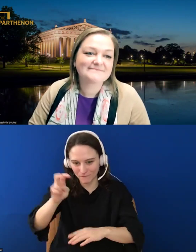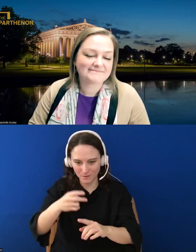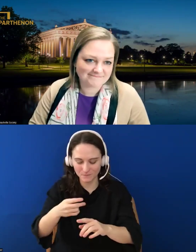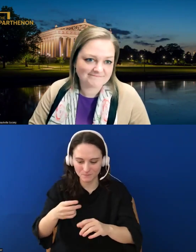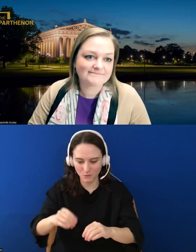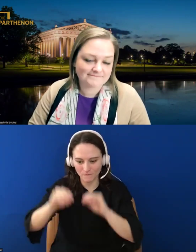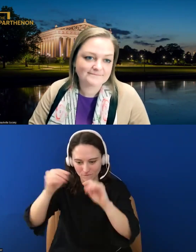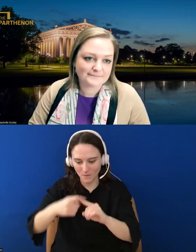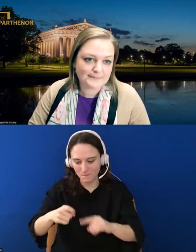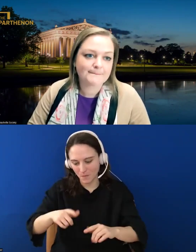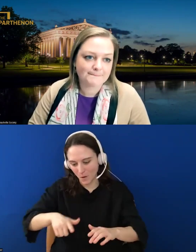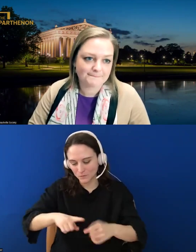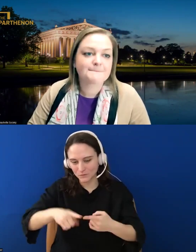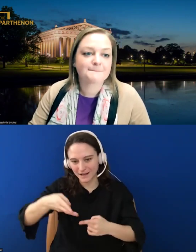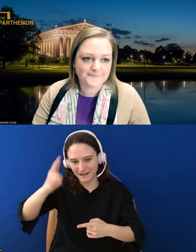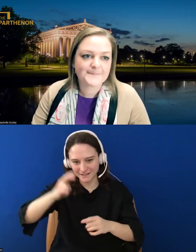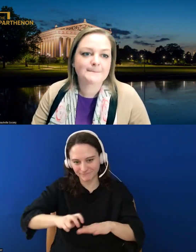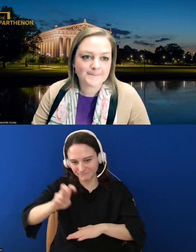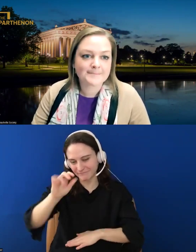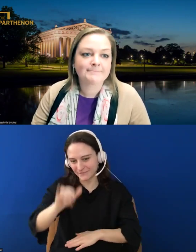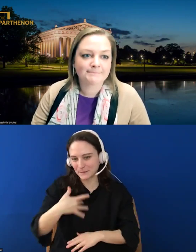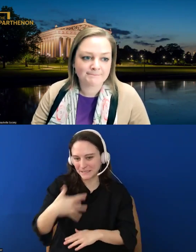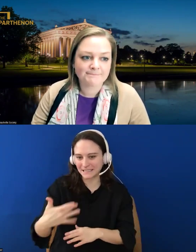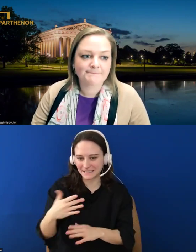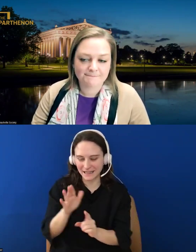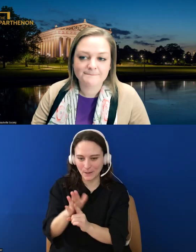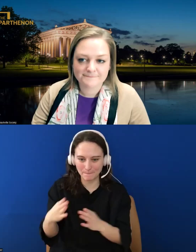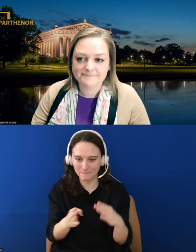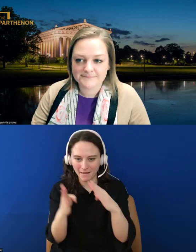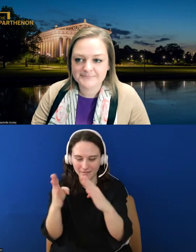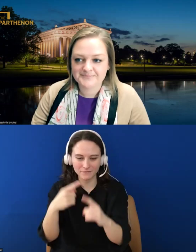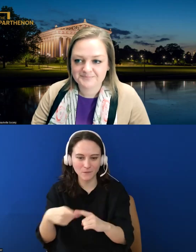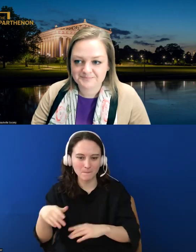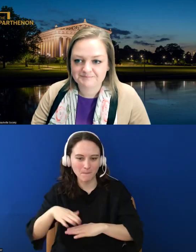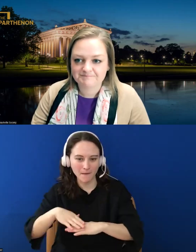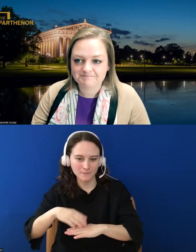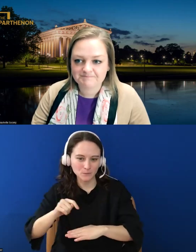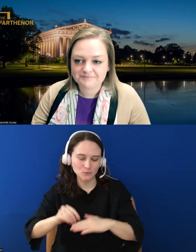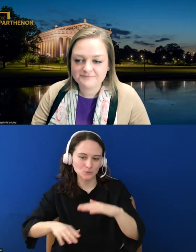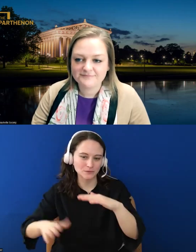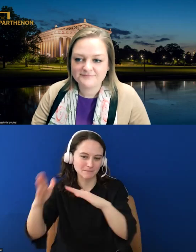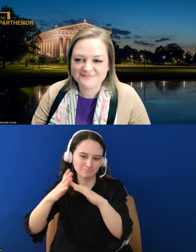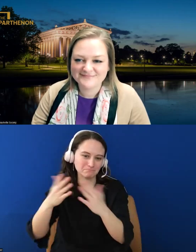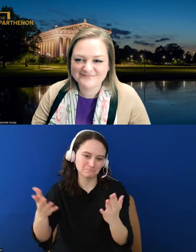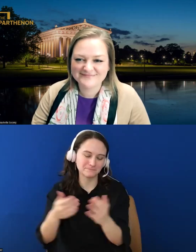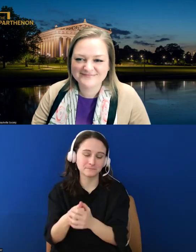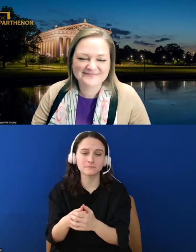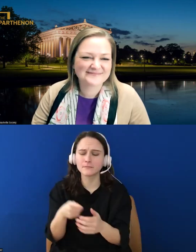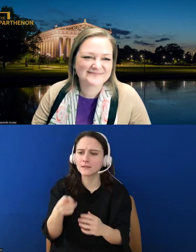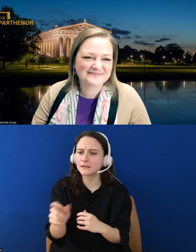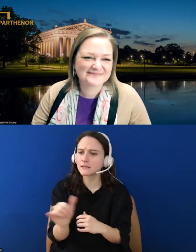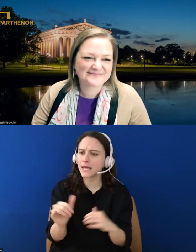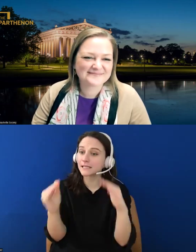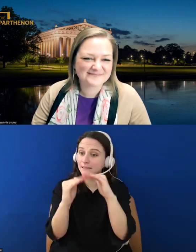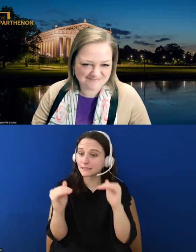rank authority. That was the route from bottom to top. I think this is like a